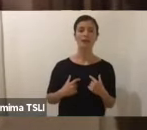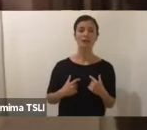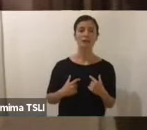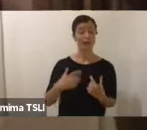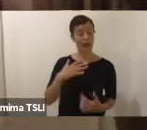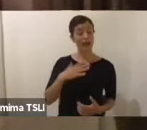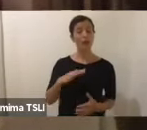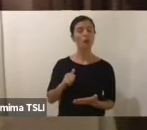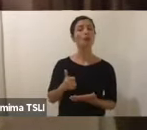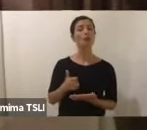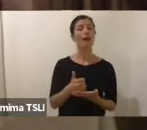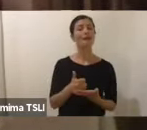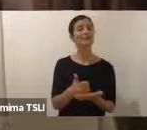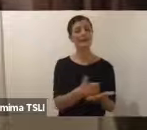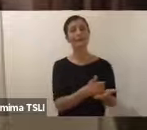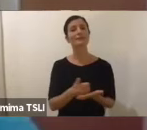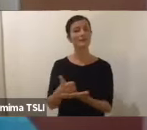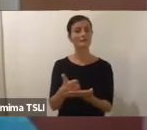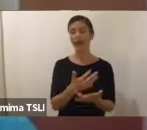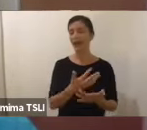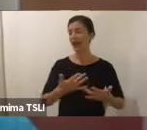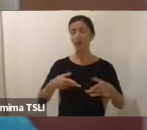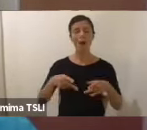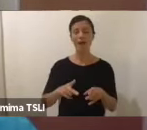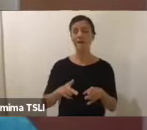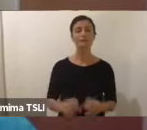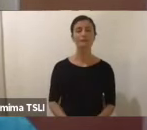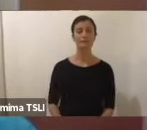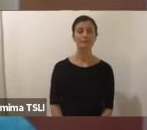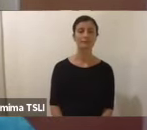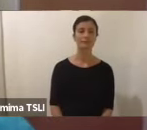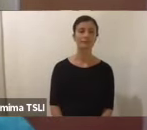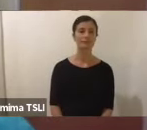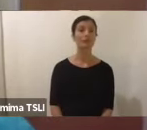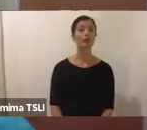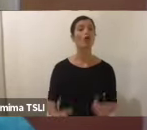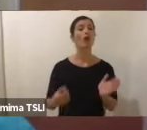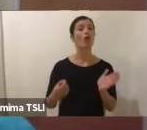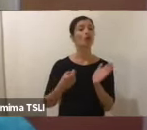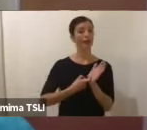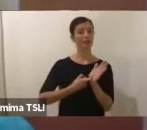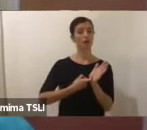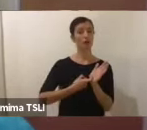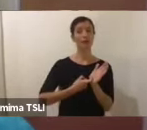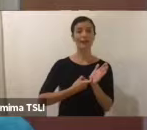was at all helpful thank you um rat nadharani what next